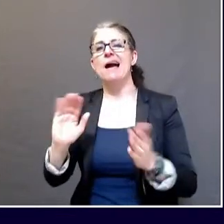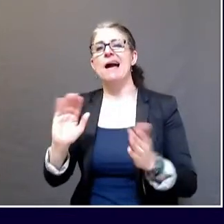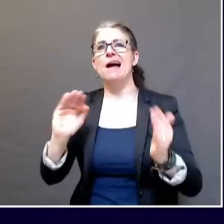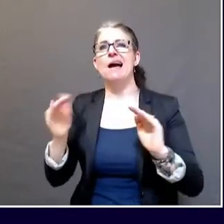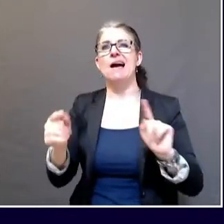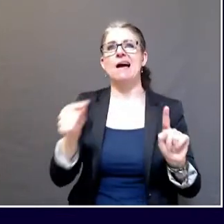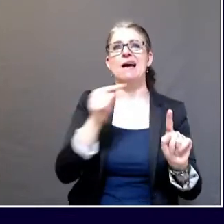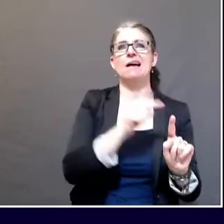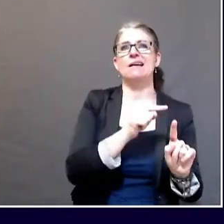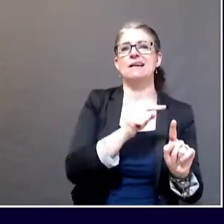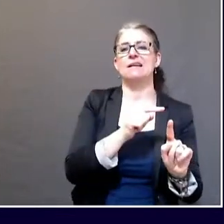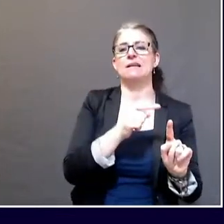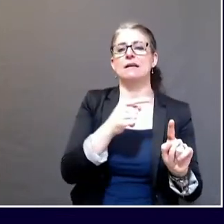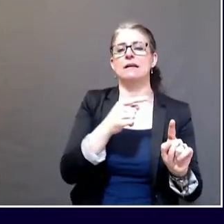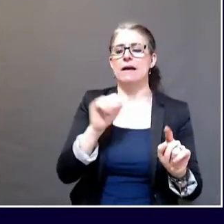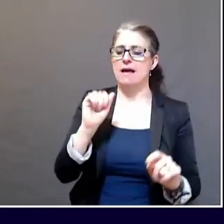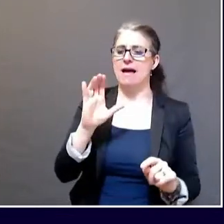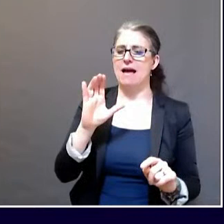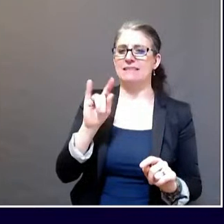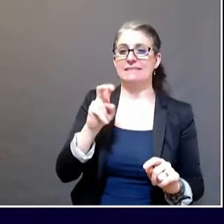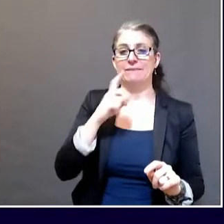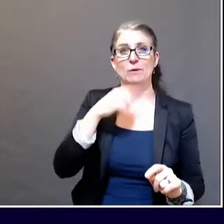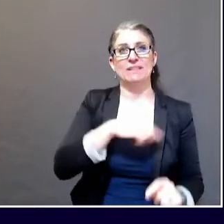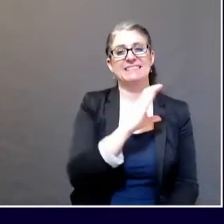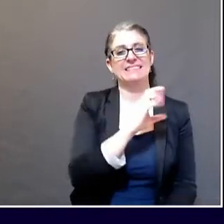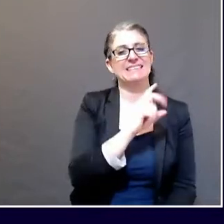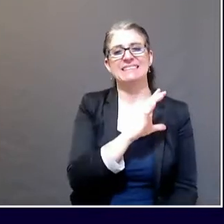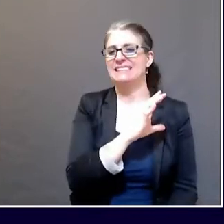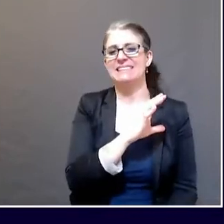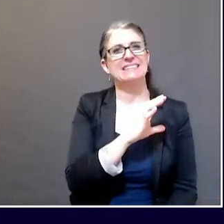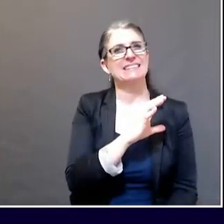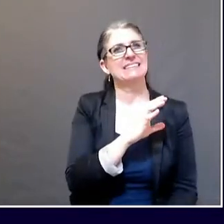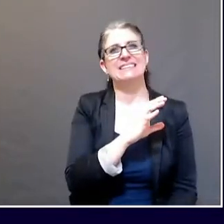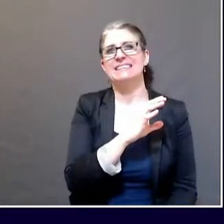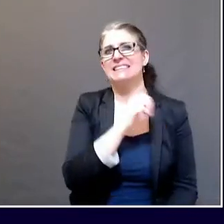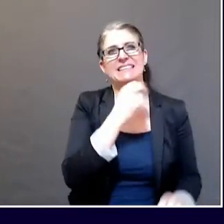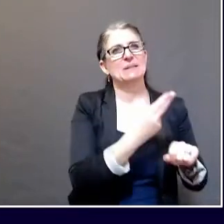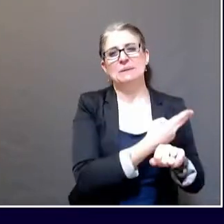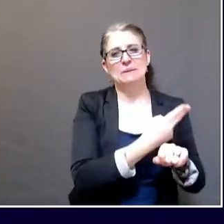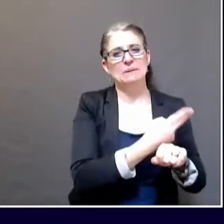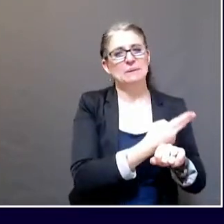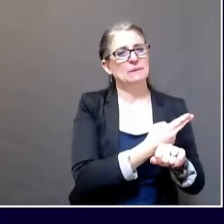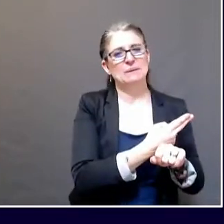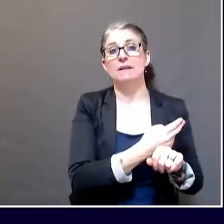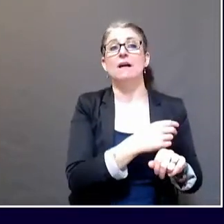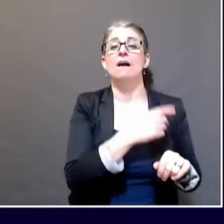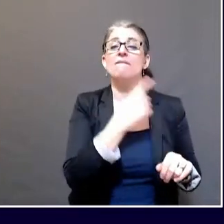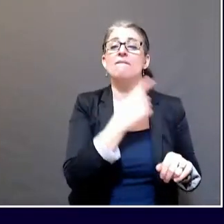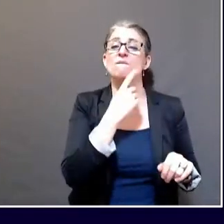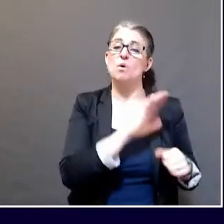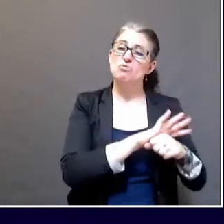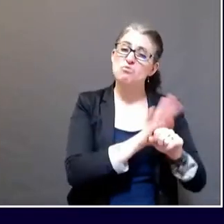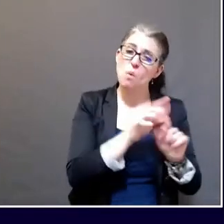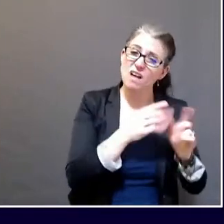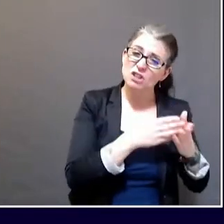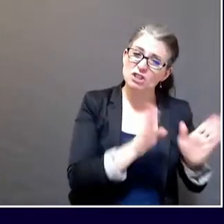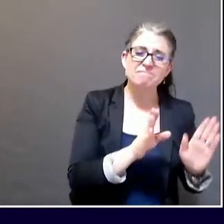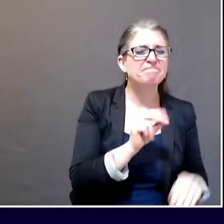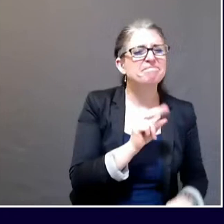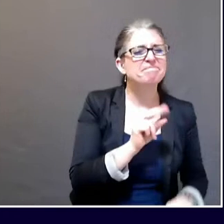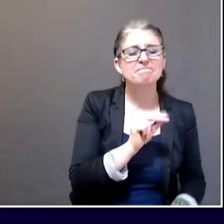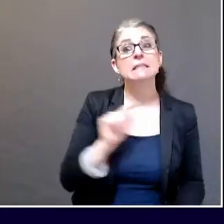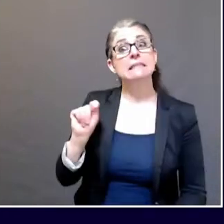other infectious diseases like tuberculosis, it's something that is more openly discussed because there are